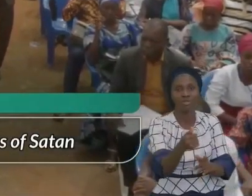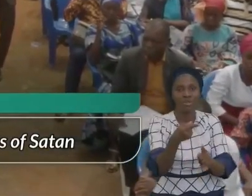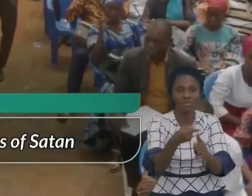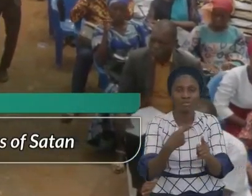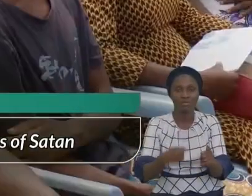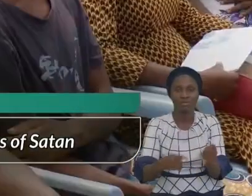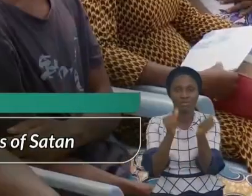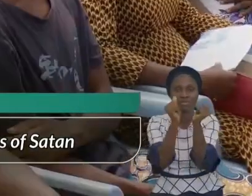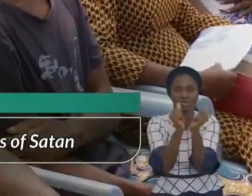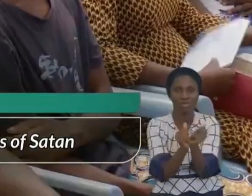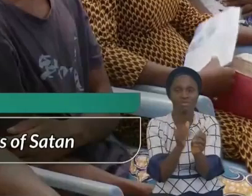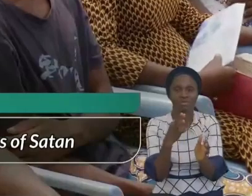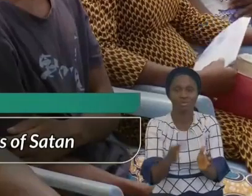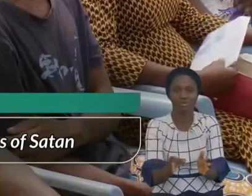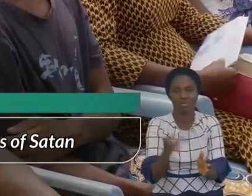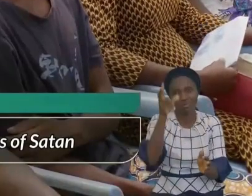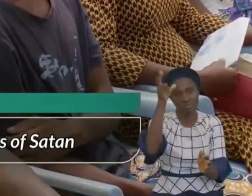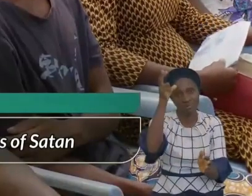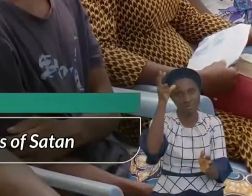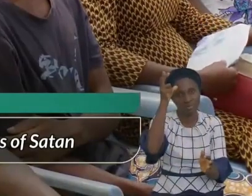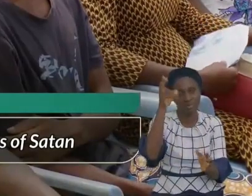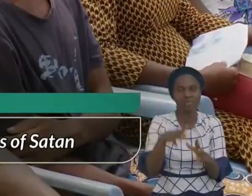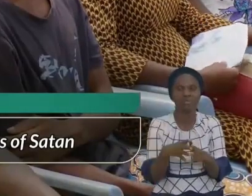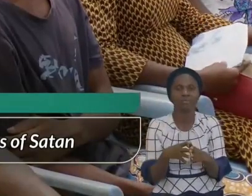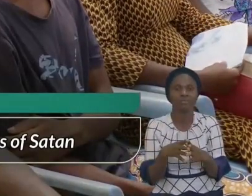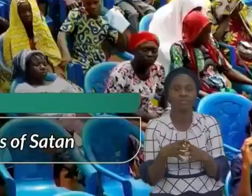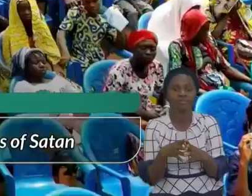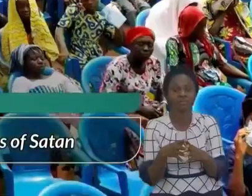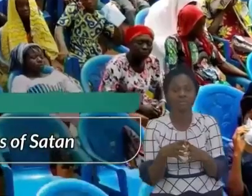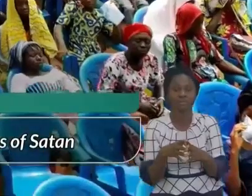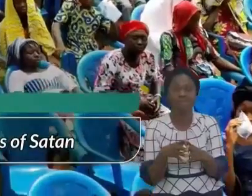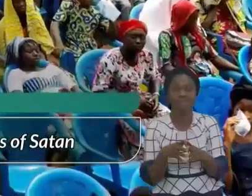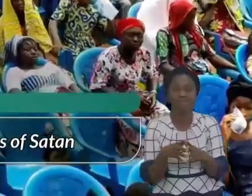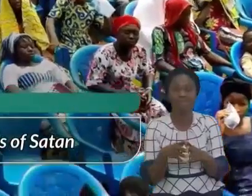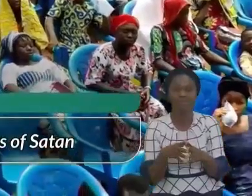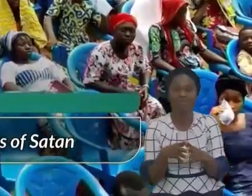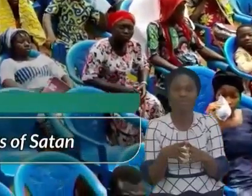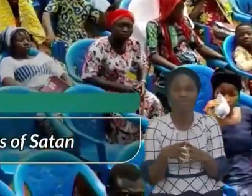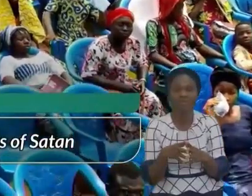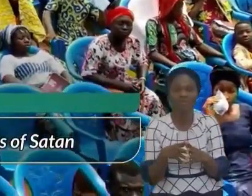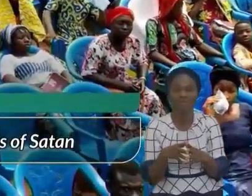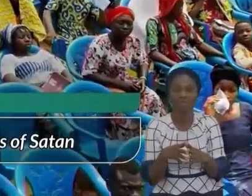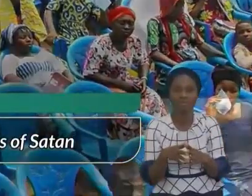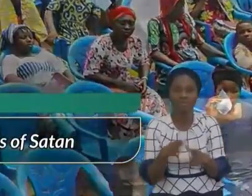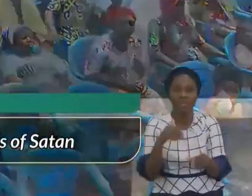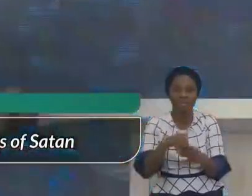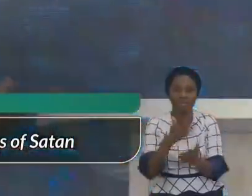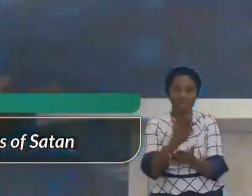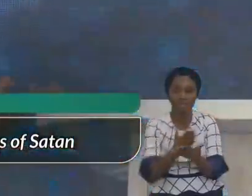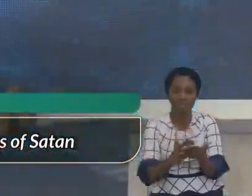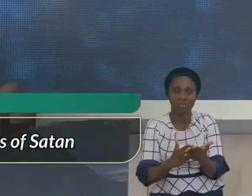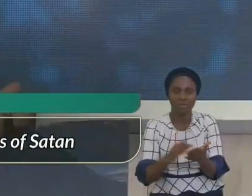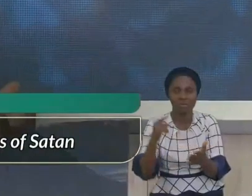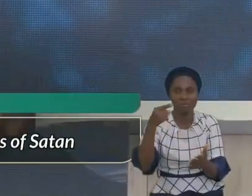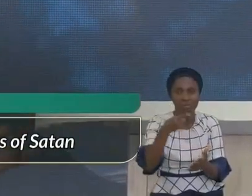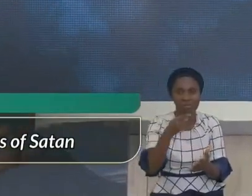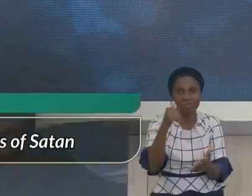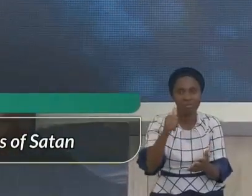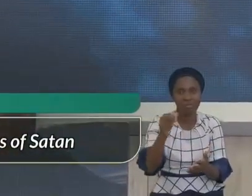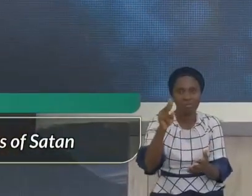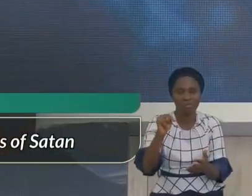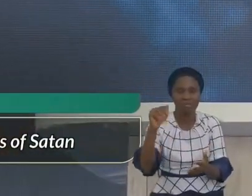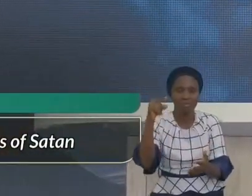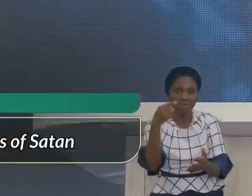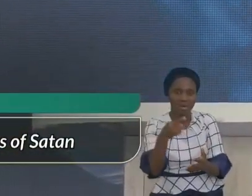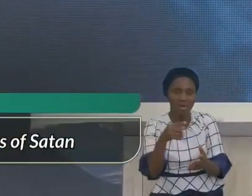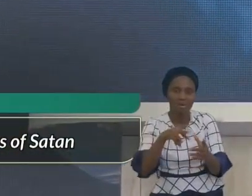If some gang or some society has, you know, brought you in and they say, this is the in